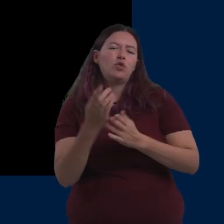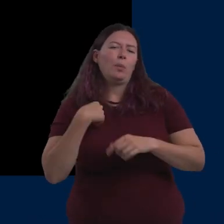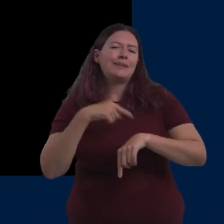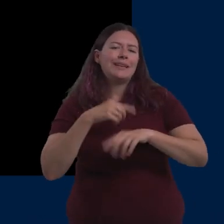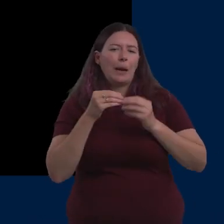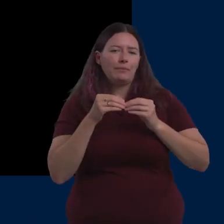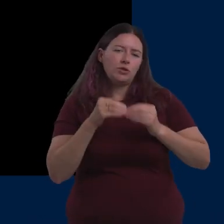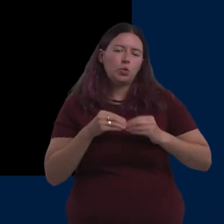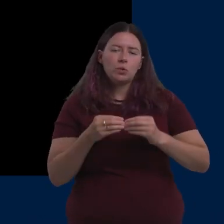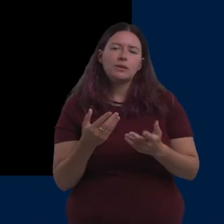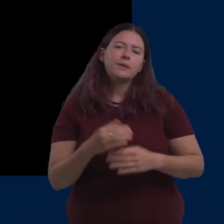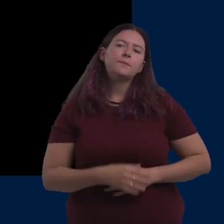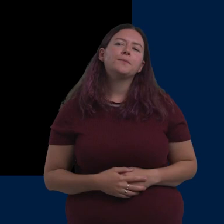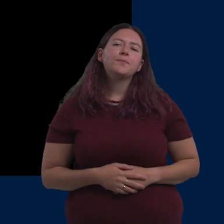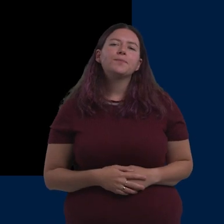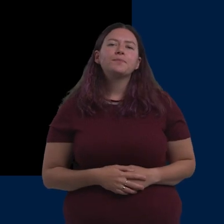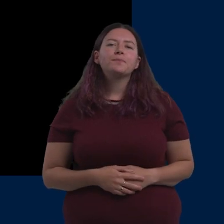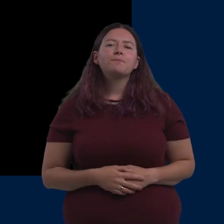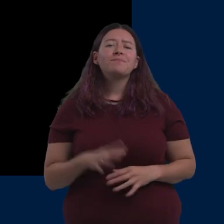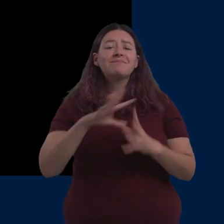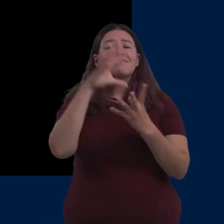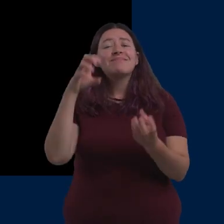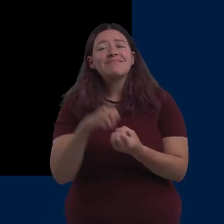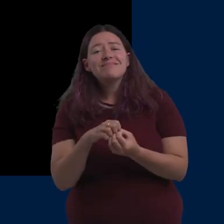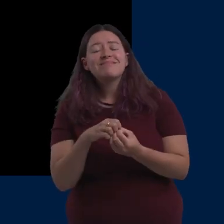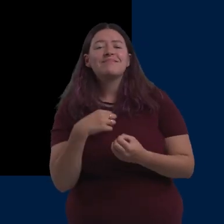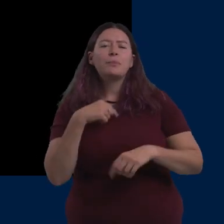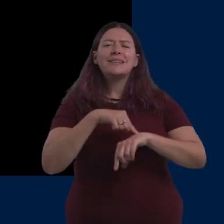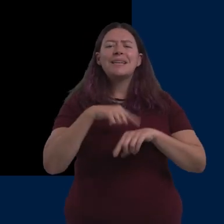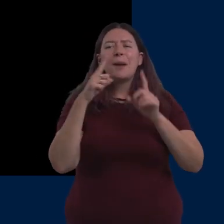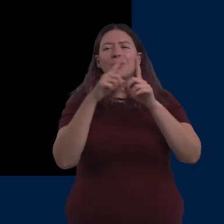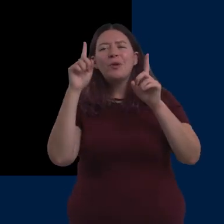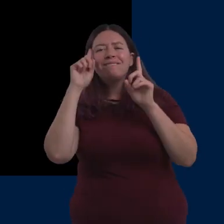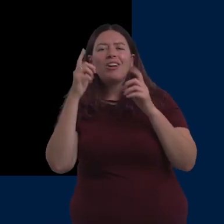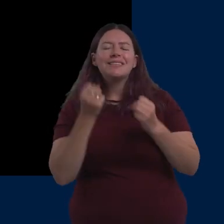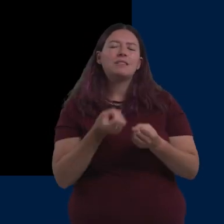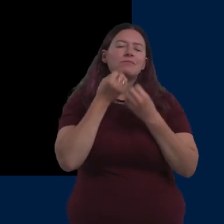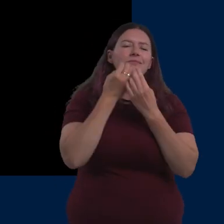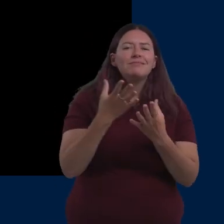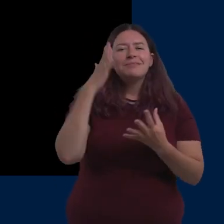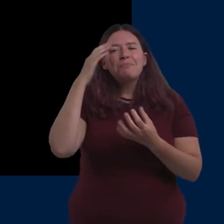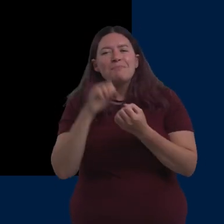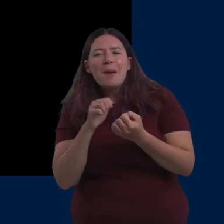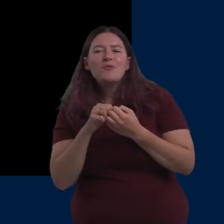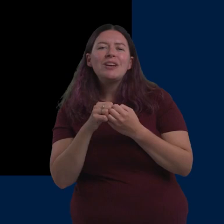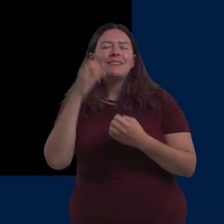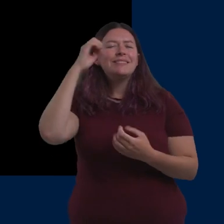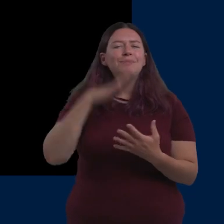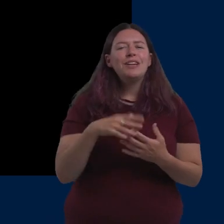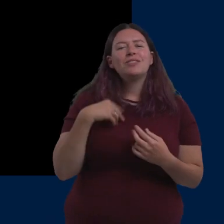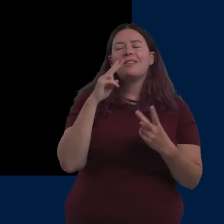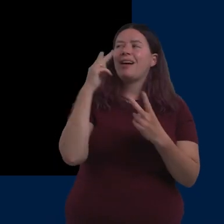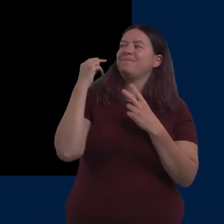as a student. As a whole, my time at university was filled with wonderful memories